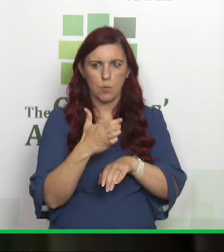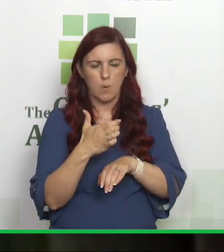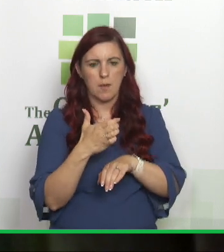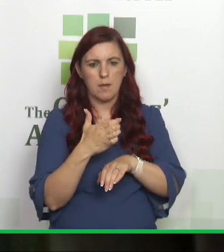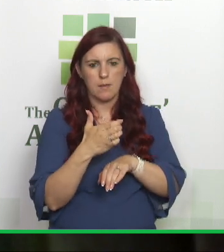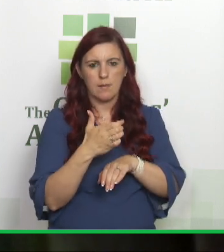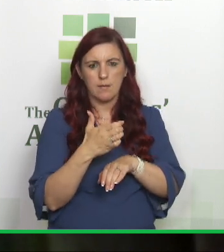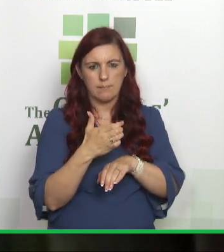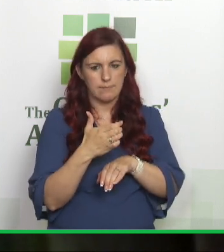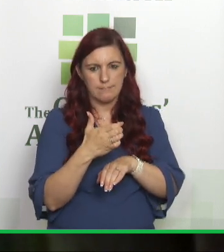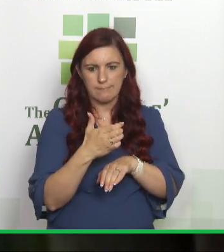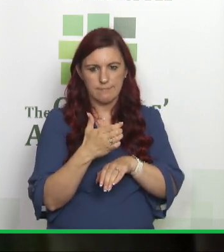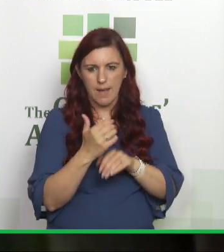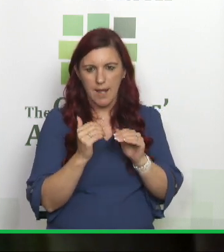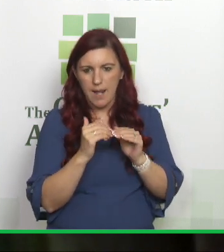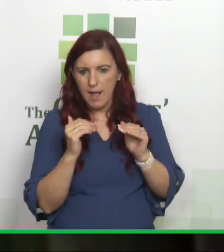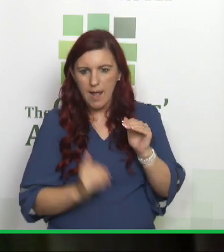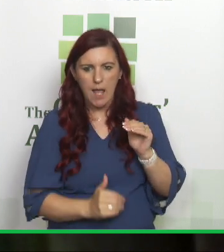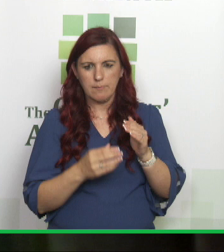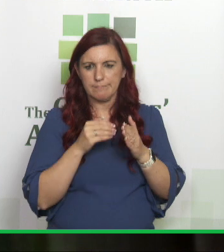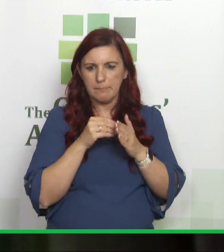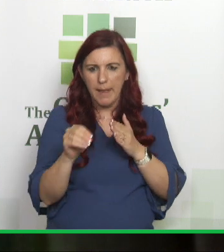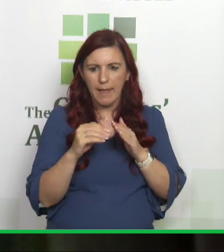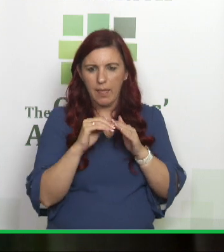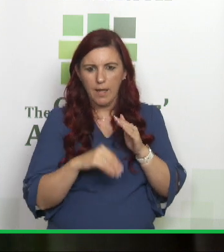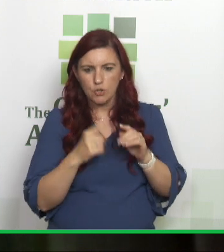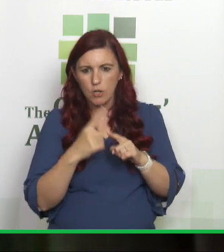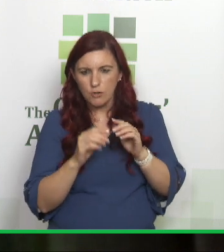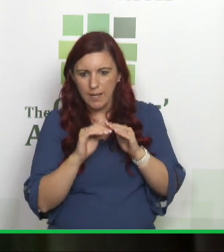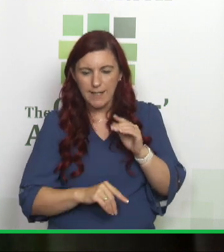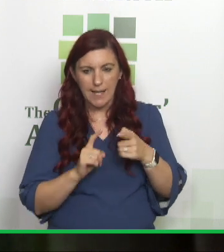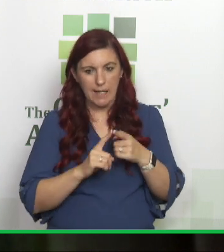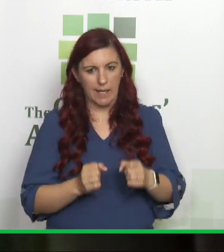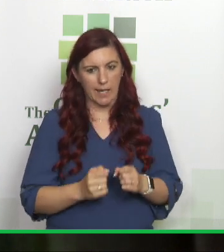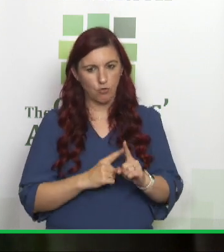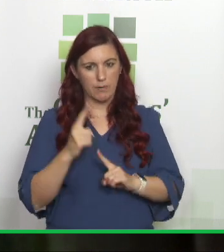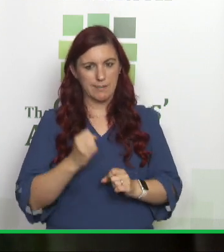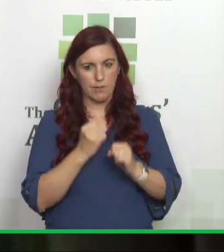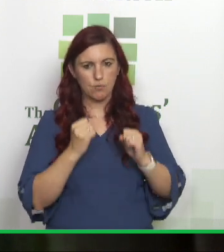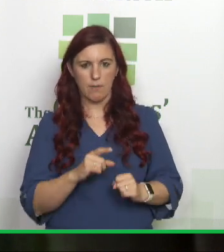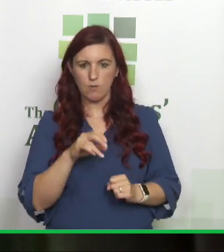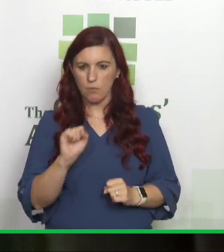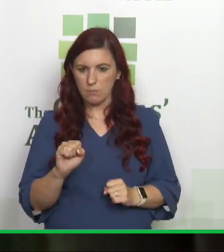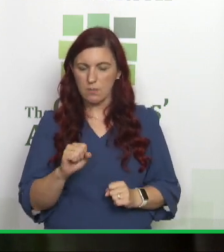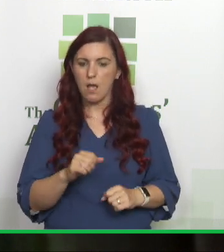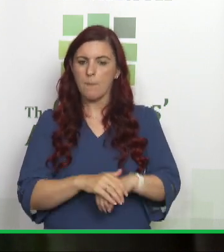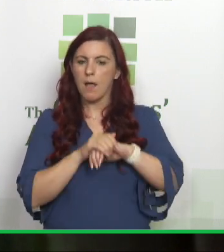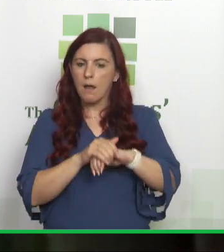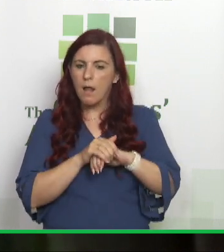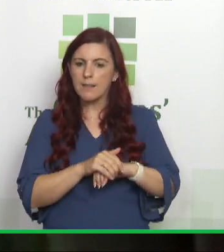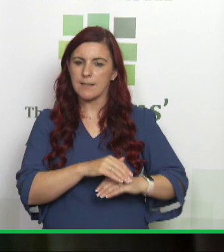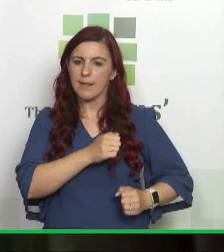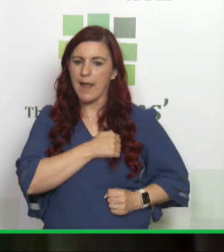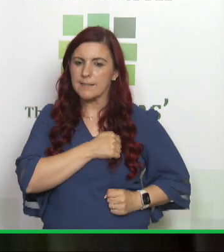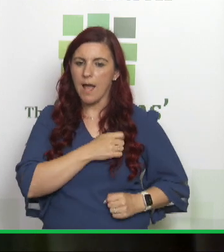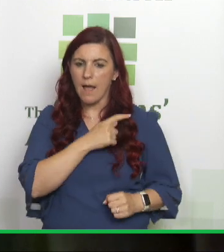market, undercutting legal prices and increasing strengths of drugs. My colleagues in Canada have told me that such changes